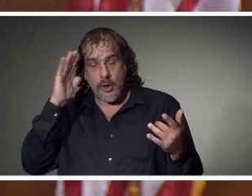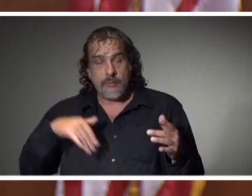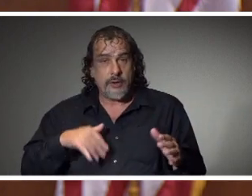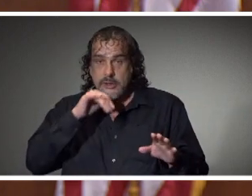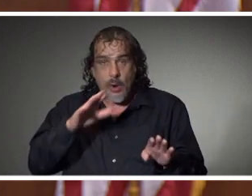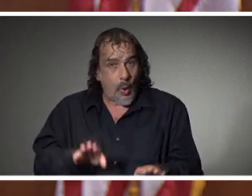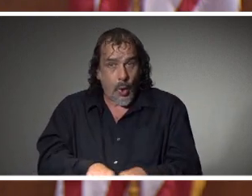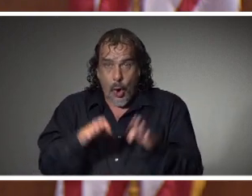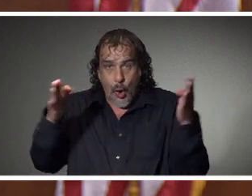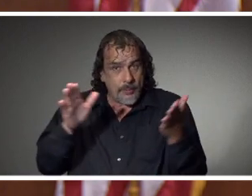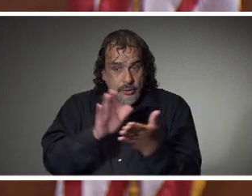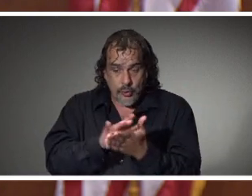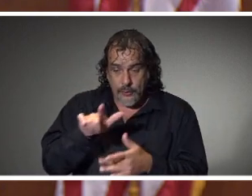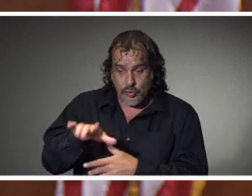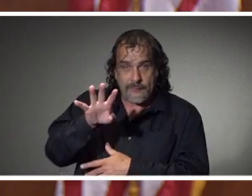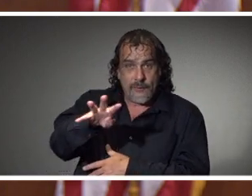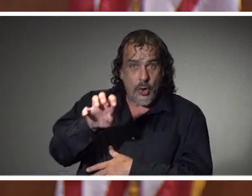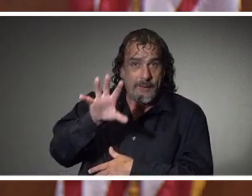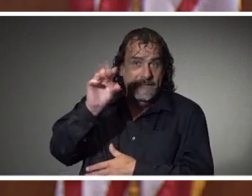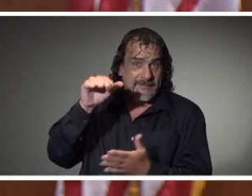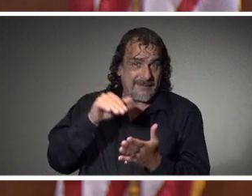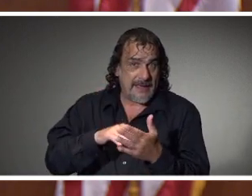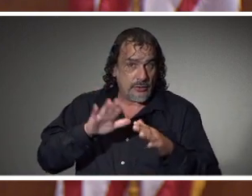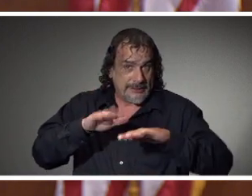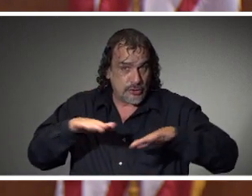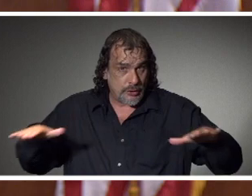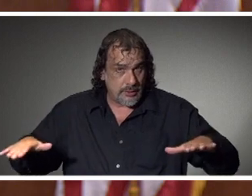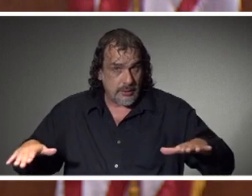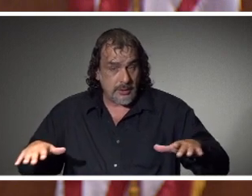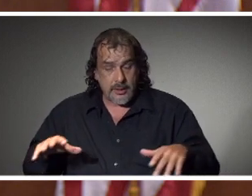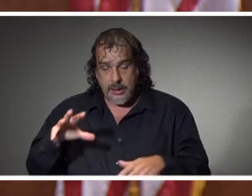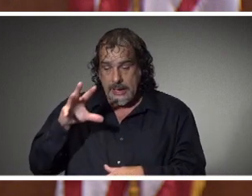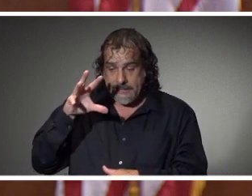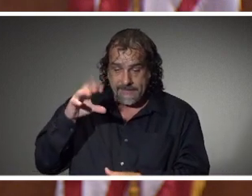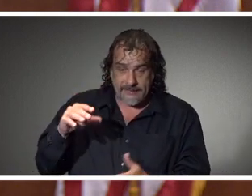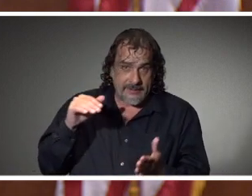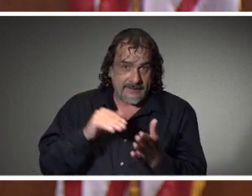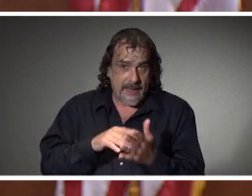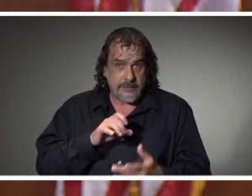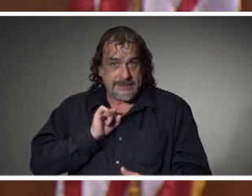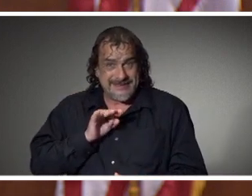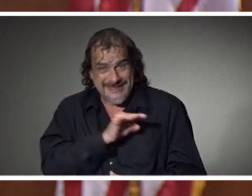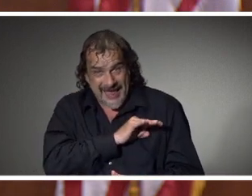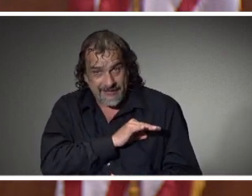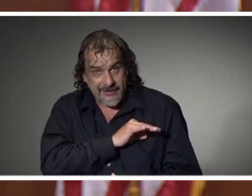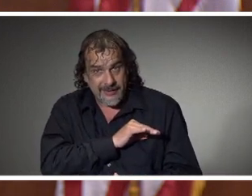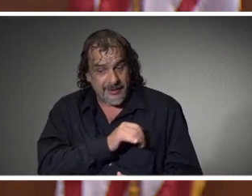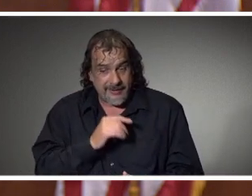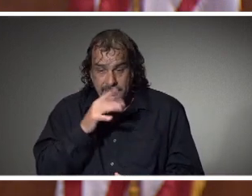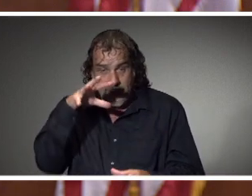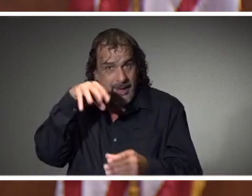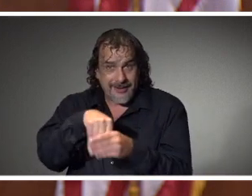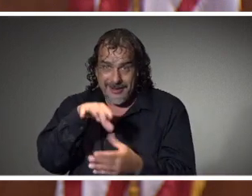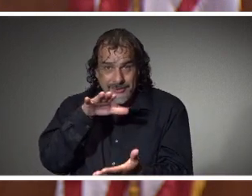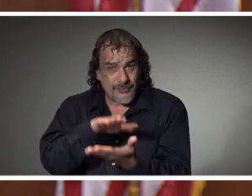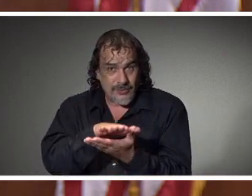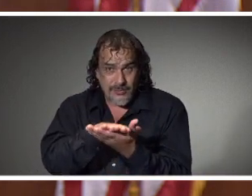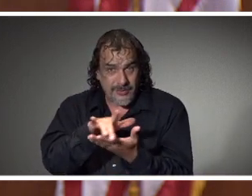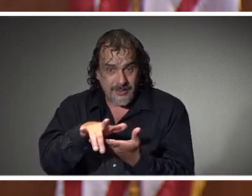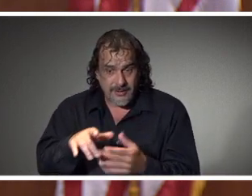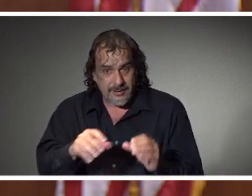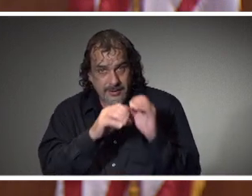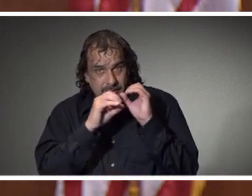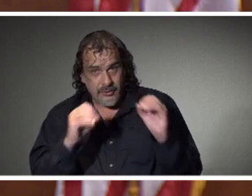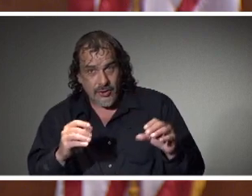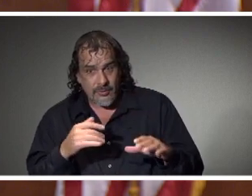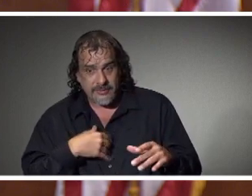have those 450,000 kids and roughly 50,000 personnel, that if they're not in school, that none of them are